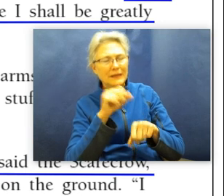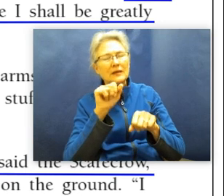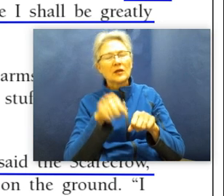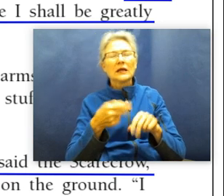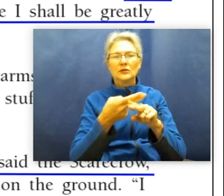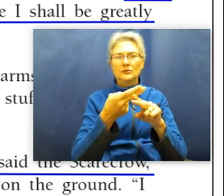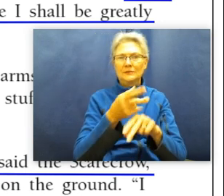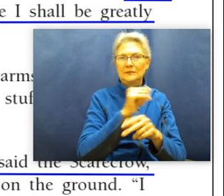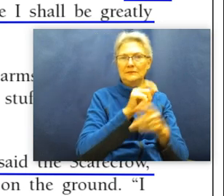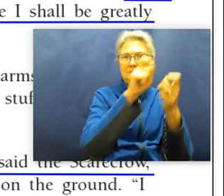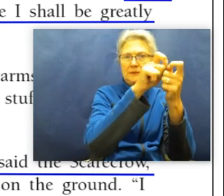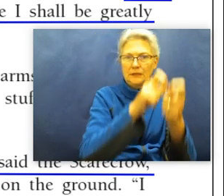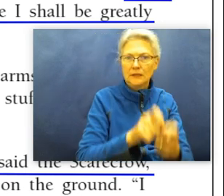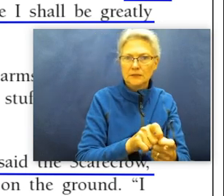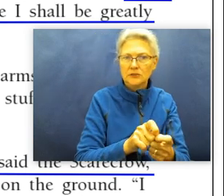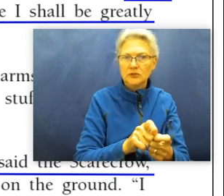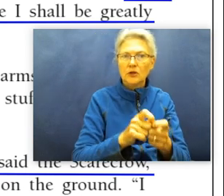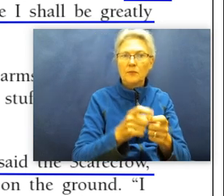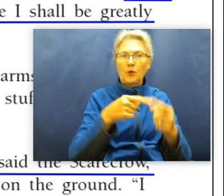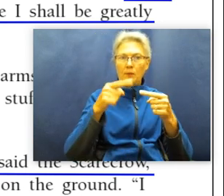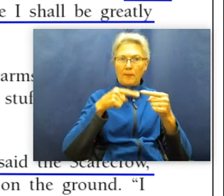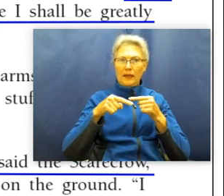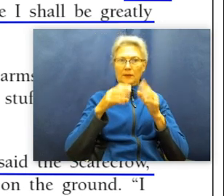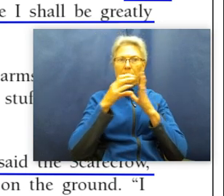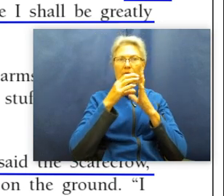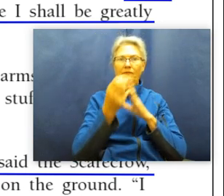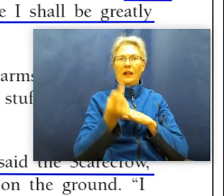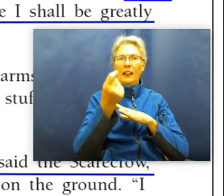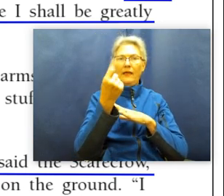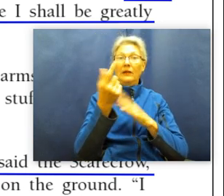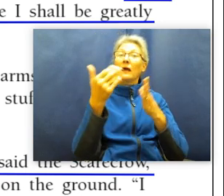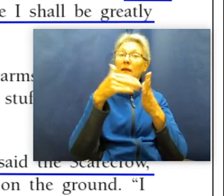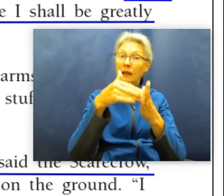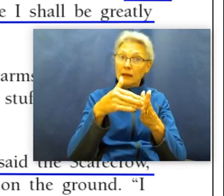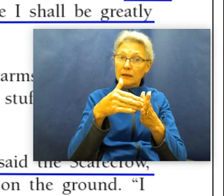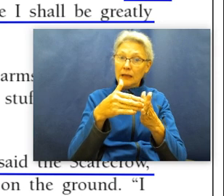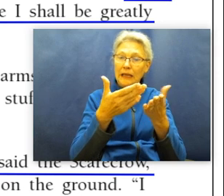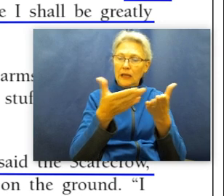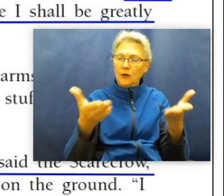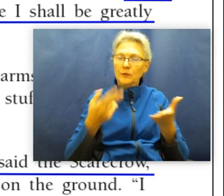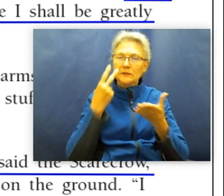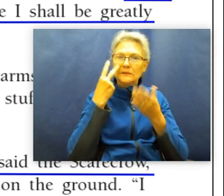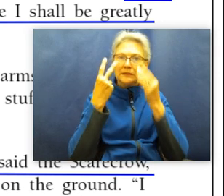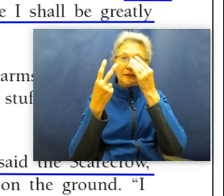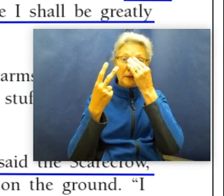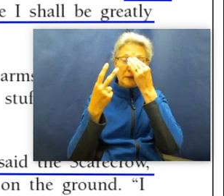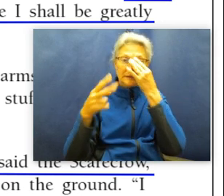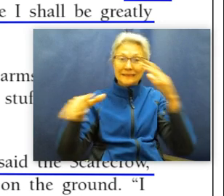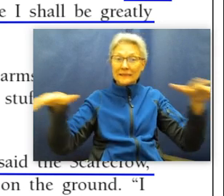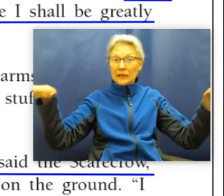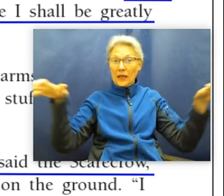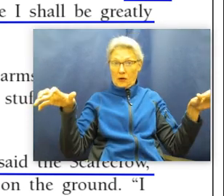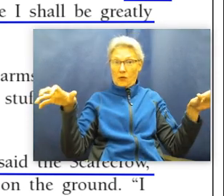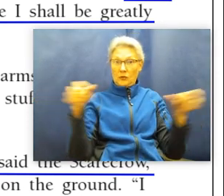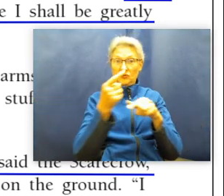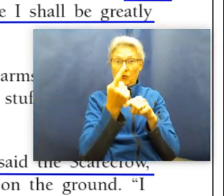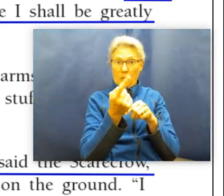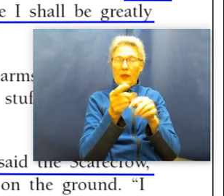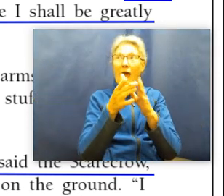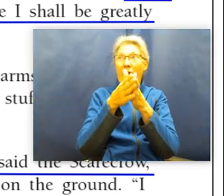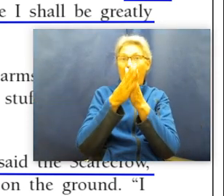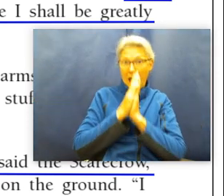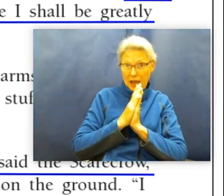same details. So I'm going back to paragraph 11 again. Here we see that Scarecrow is the one that